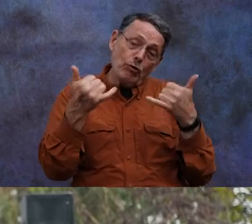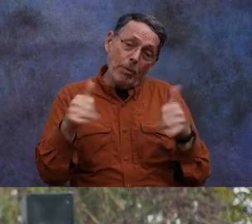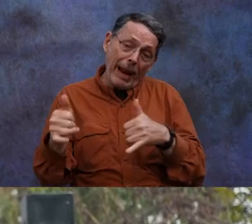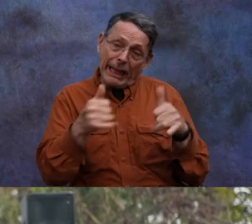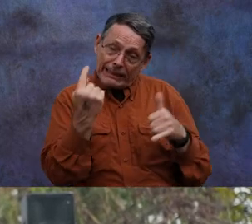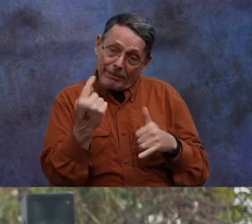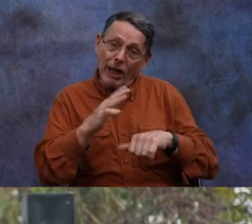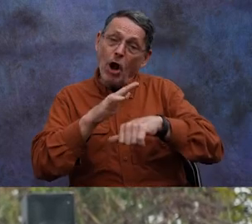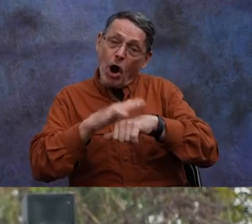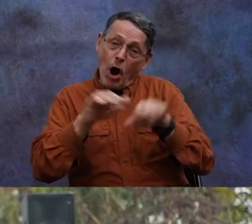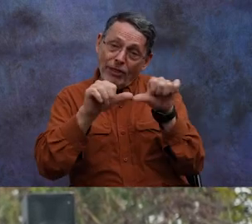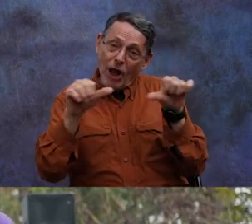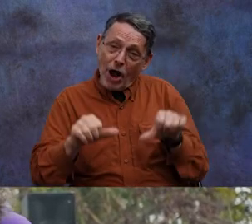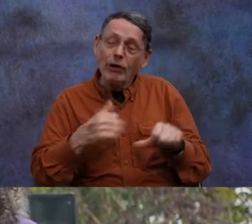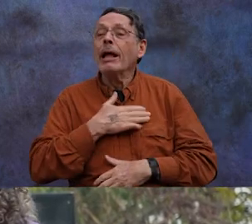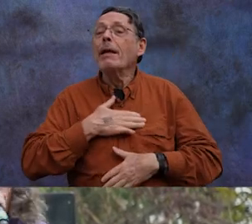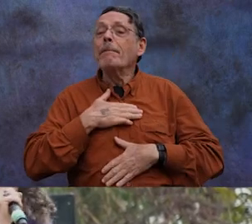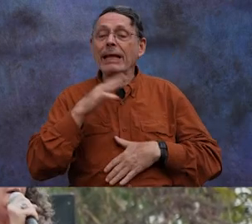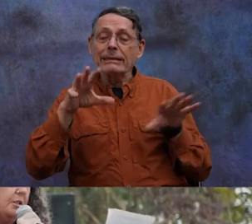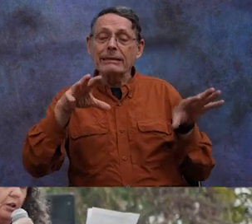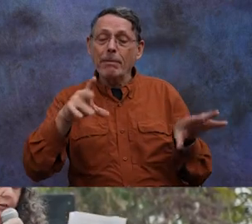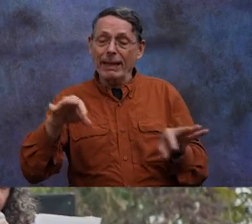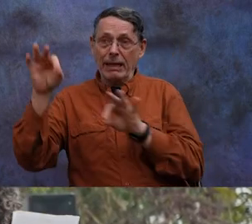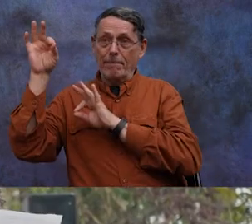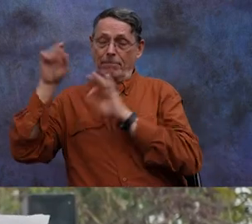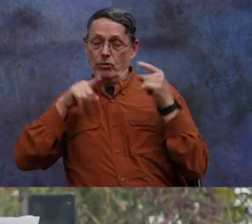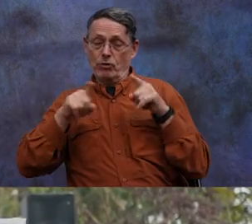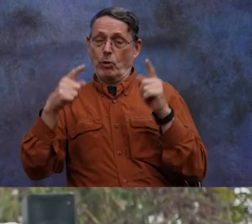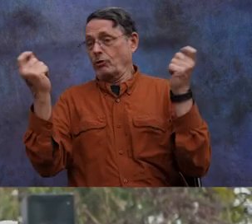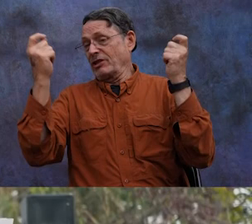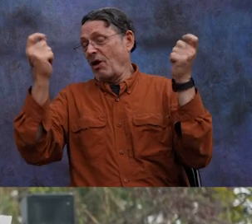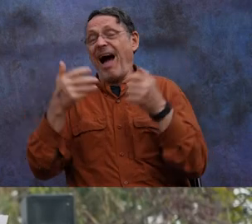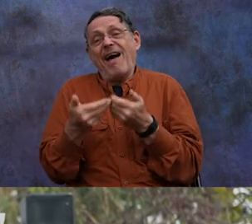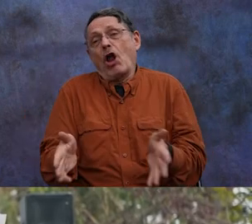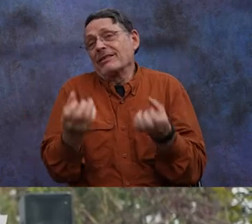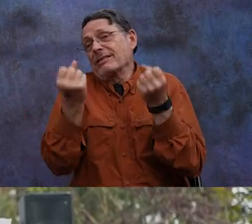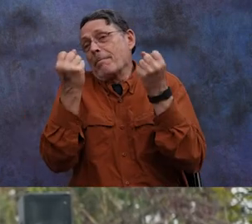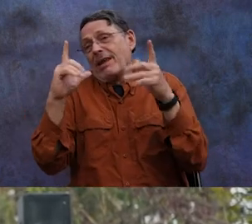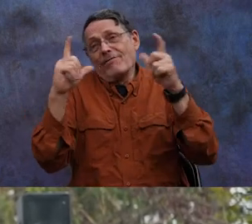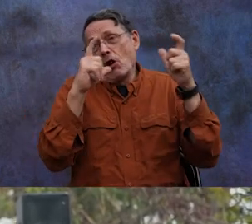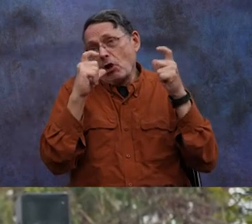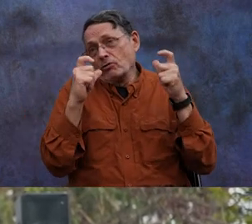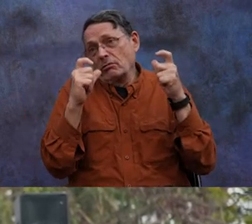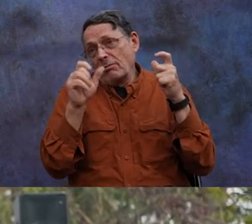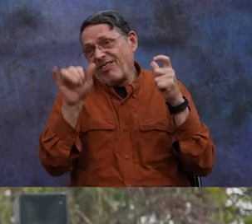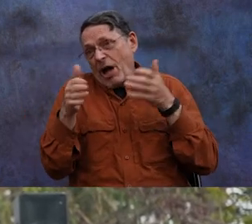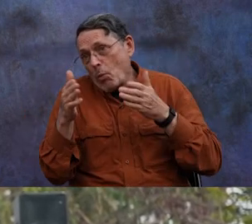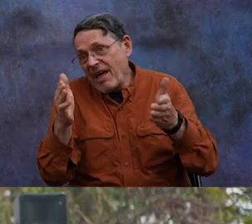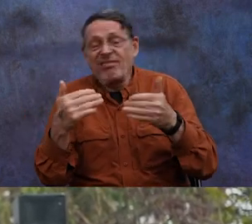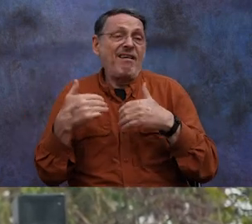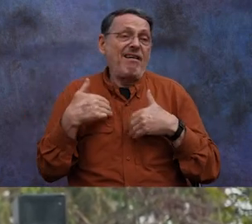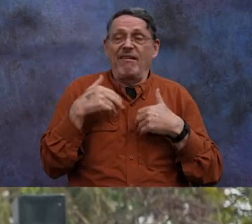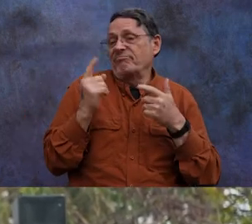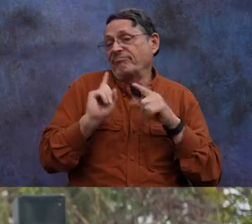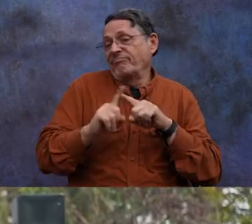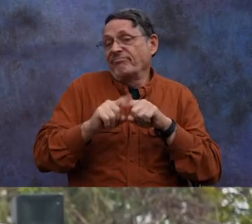altar, please remove it at ritual's end. I myself have lost many photos that way. There are chairs back there